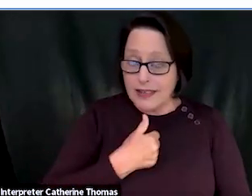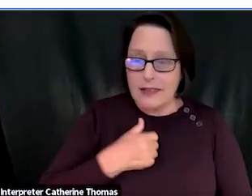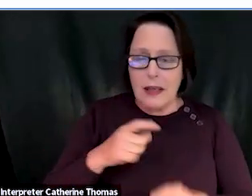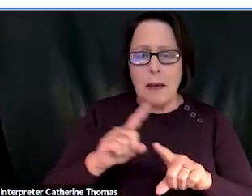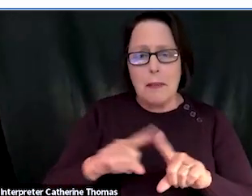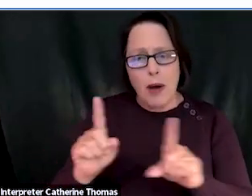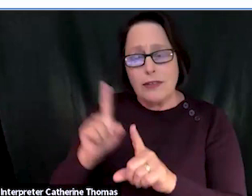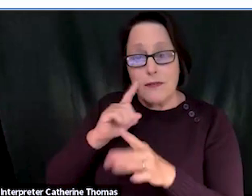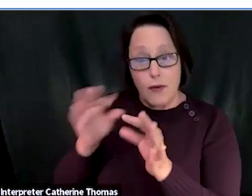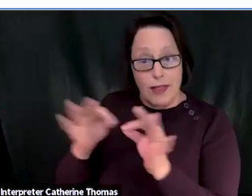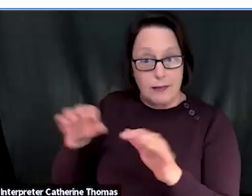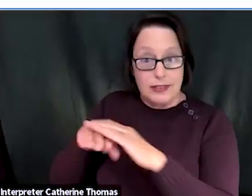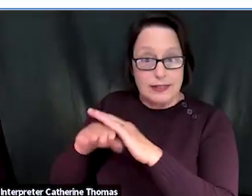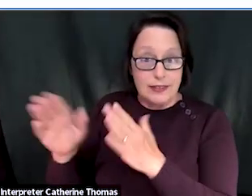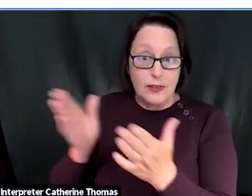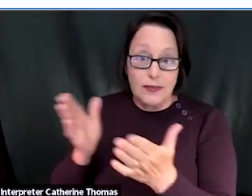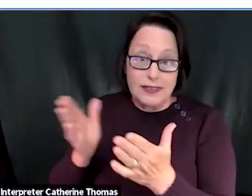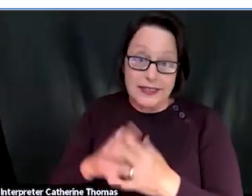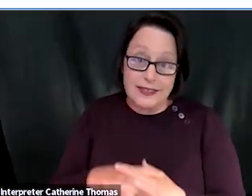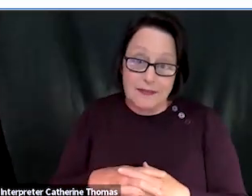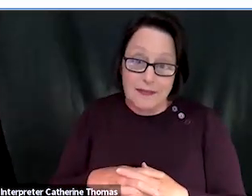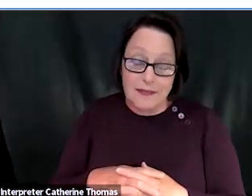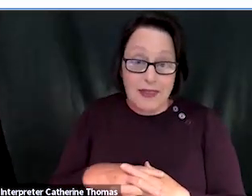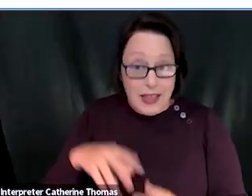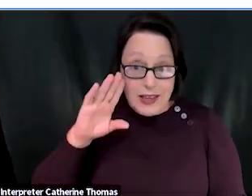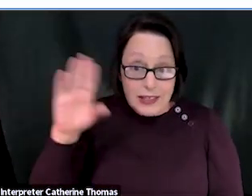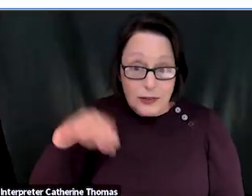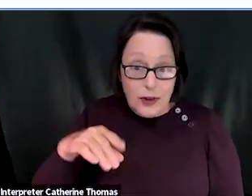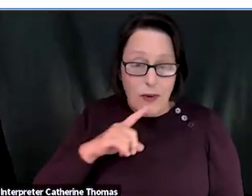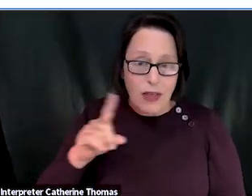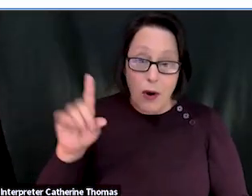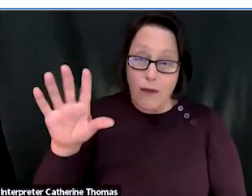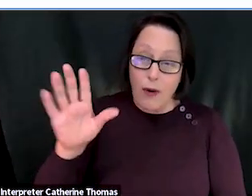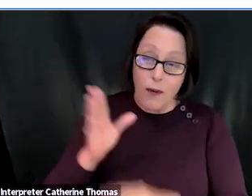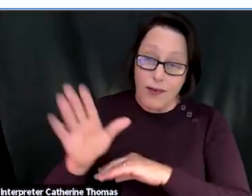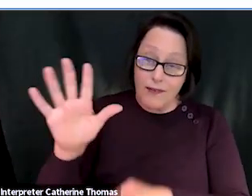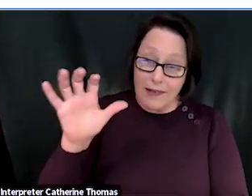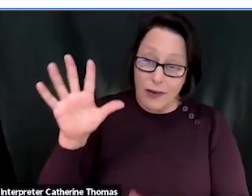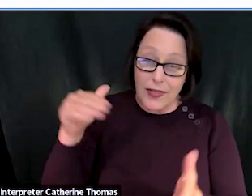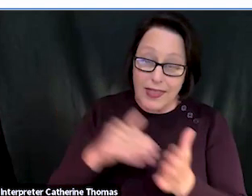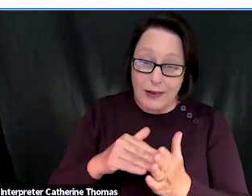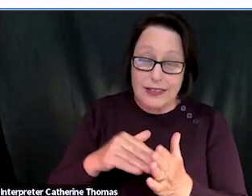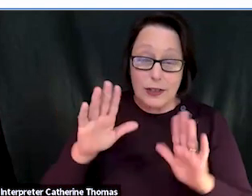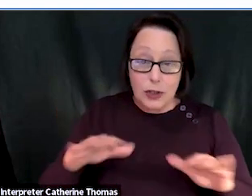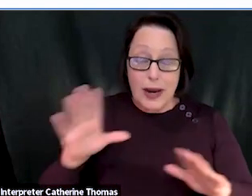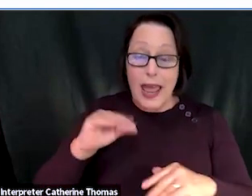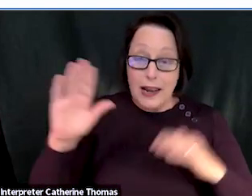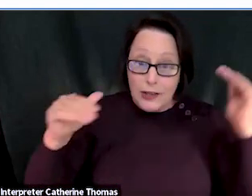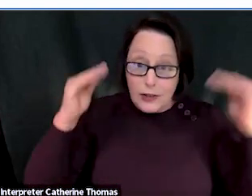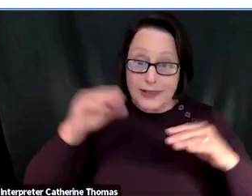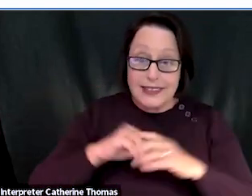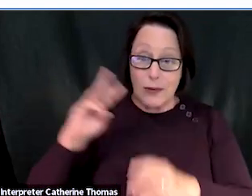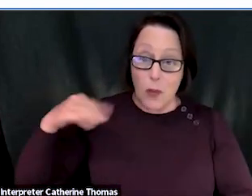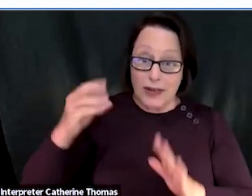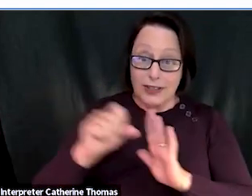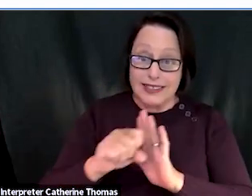services. Did you know that over 500,000 children and adults in Washington